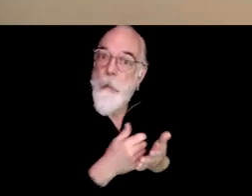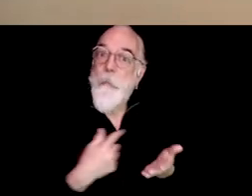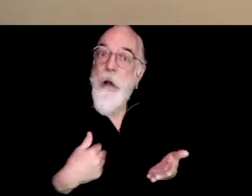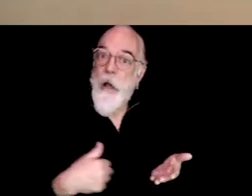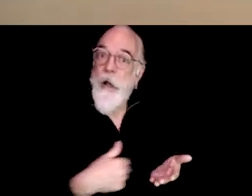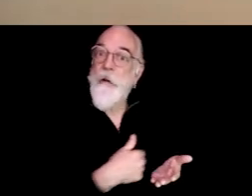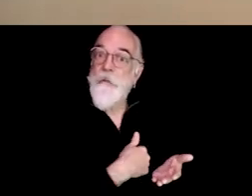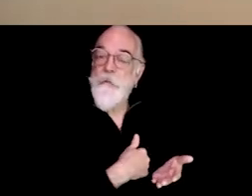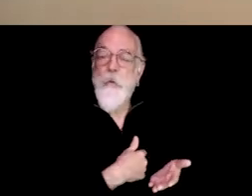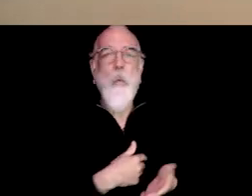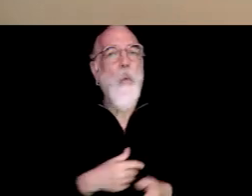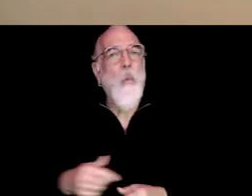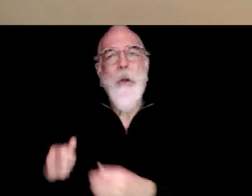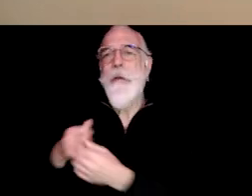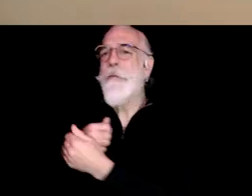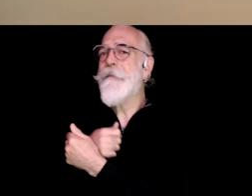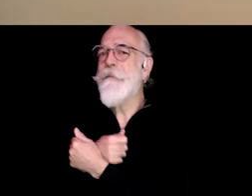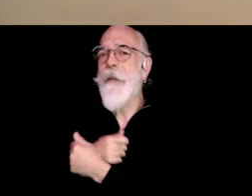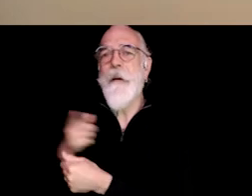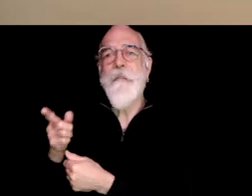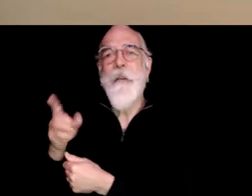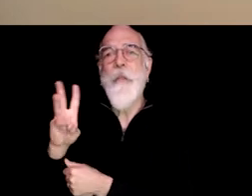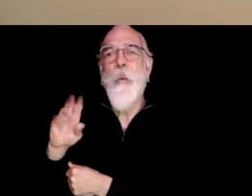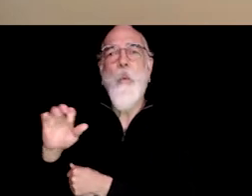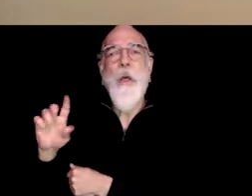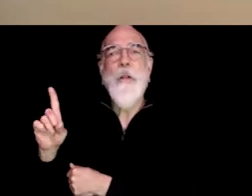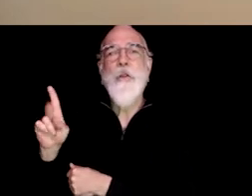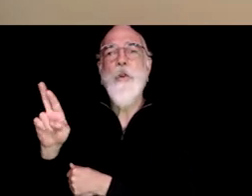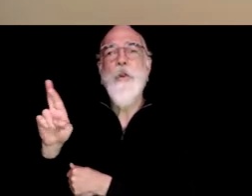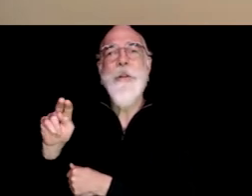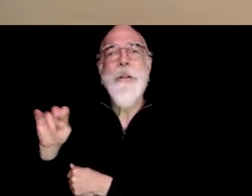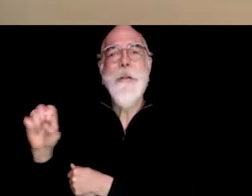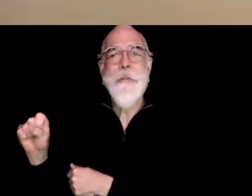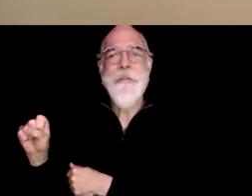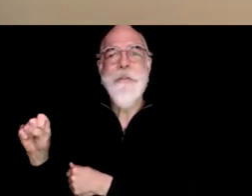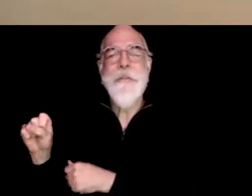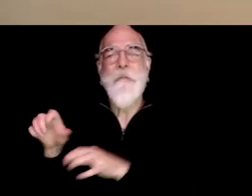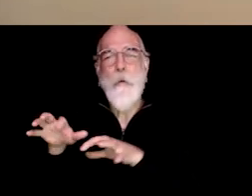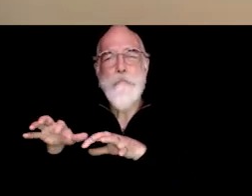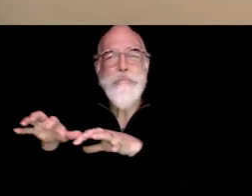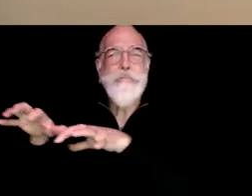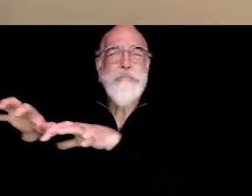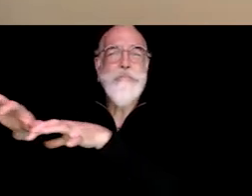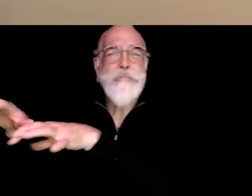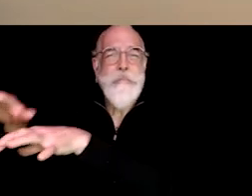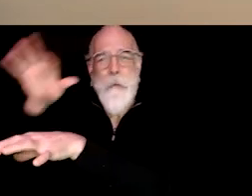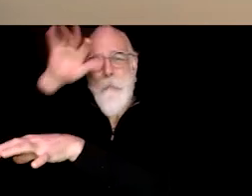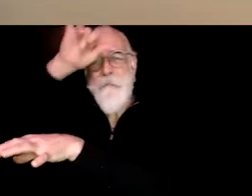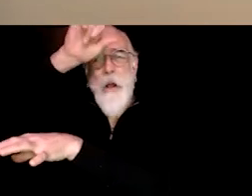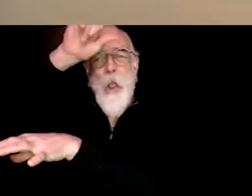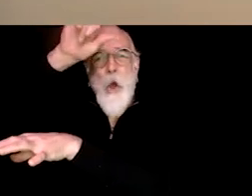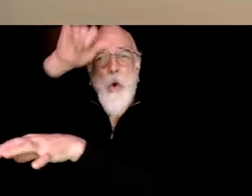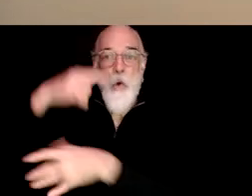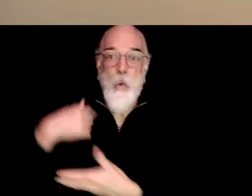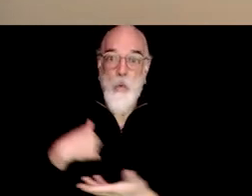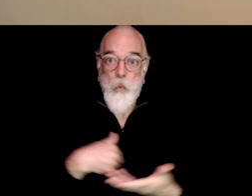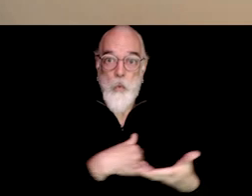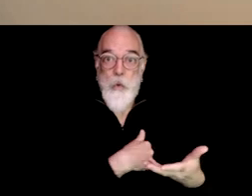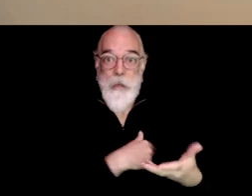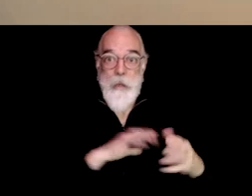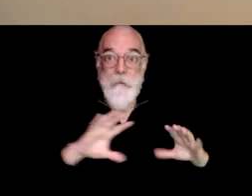who helped us. We love the wilderness of buffalo herds. We